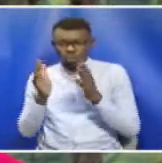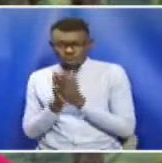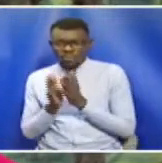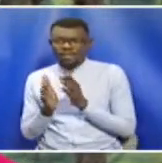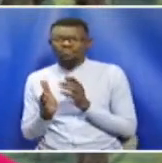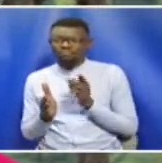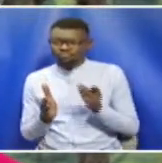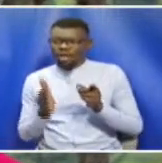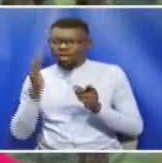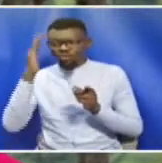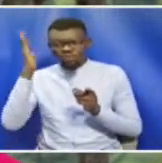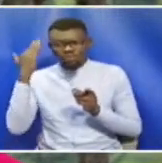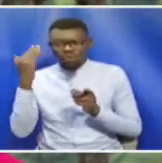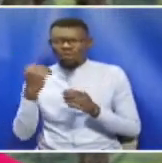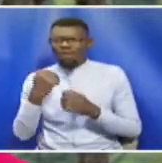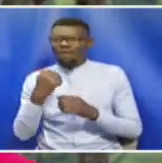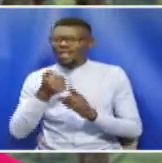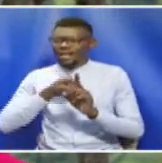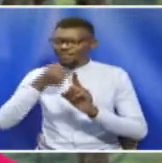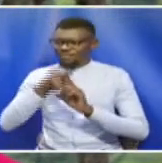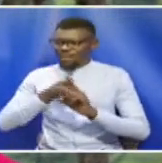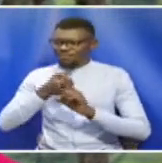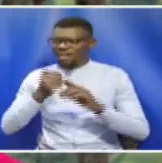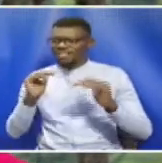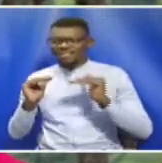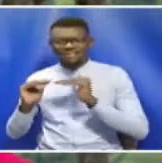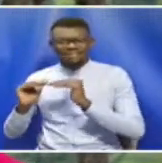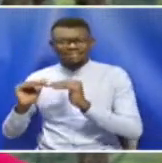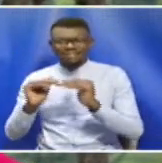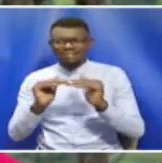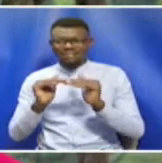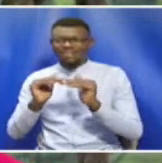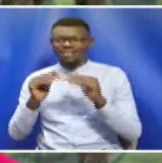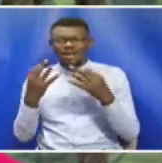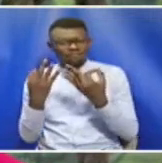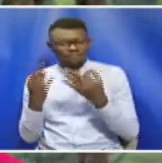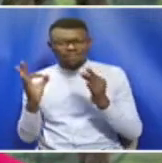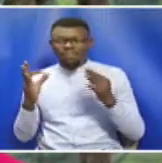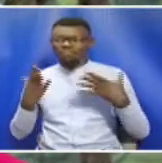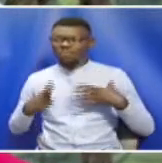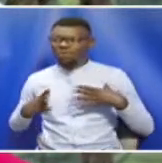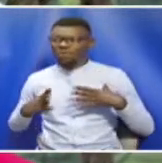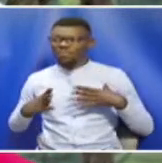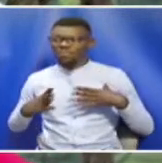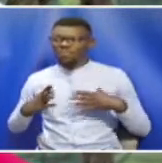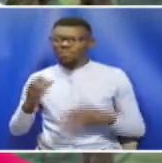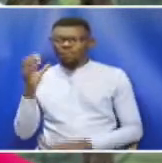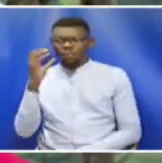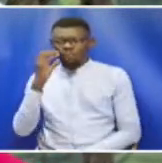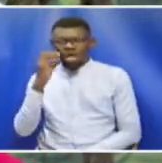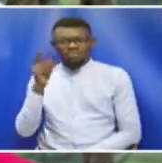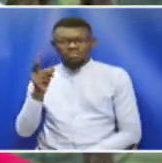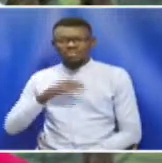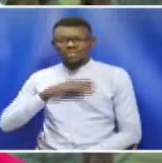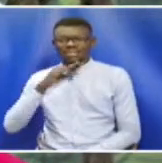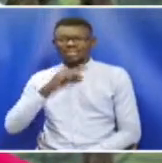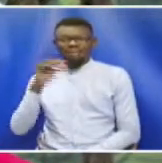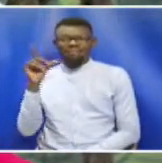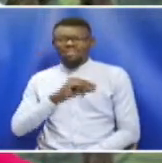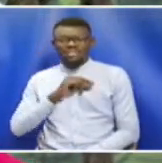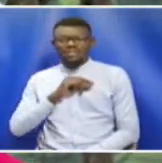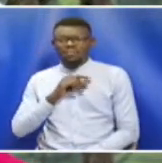the justice, for the freedom of others. So the way Mboya died, maybe the way everything went